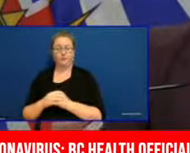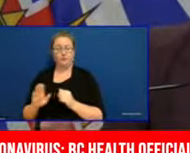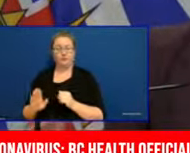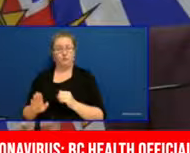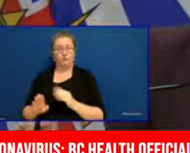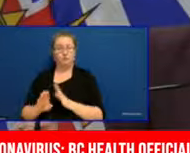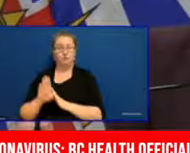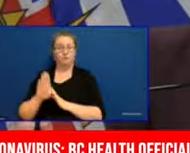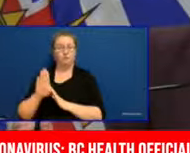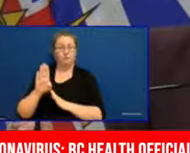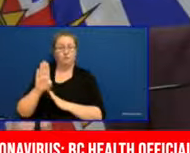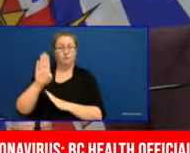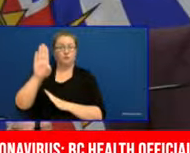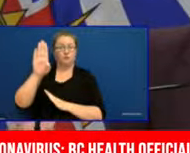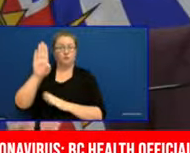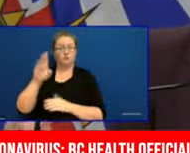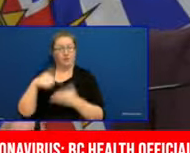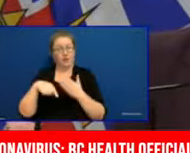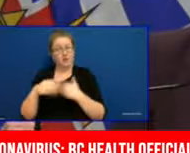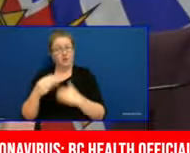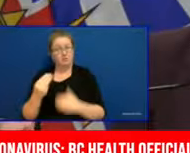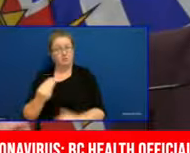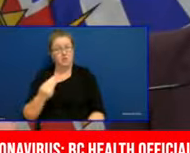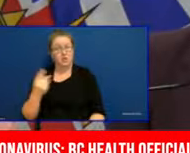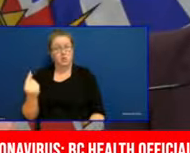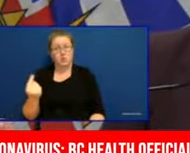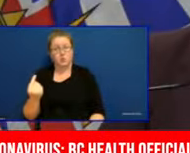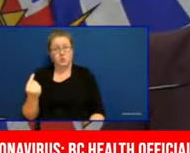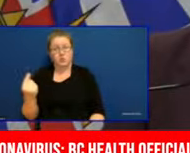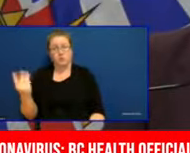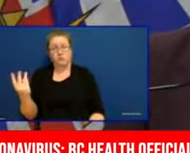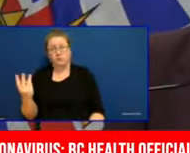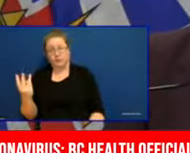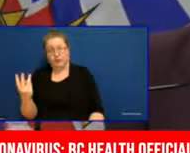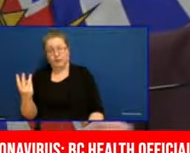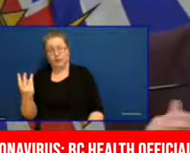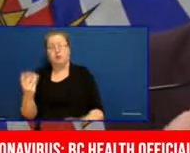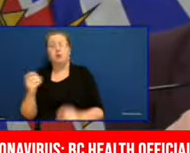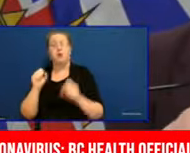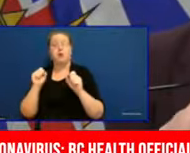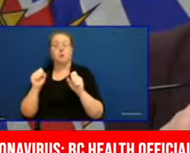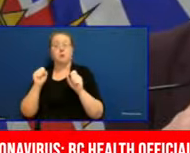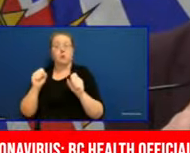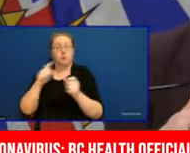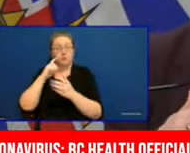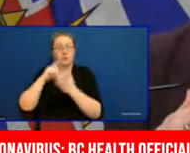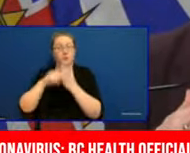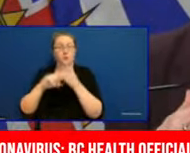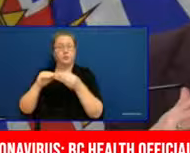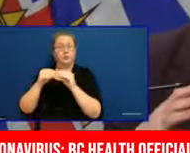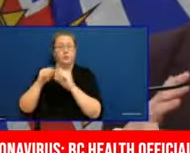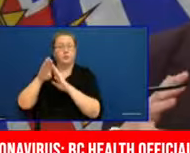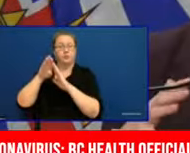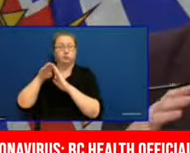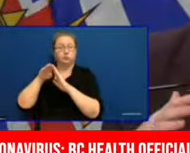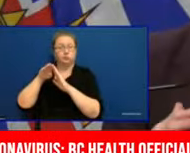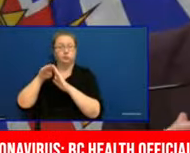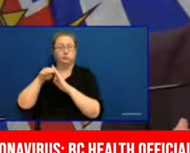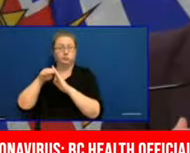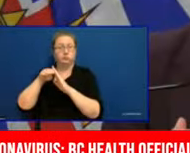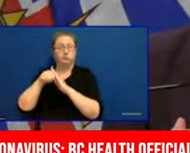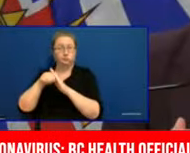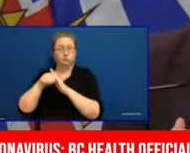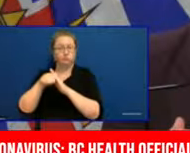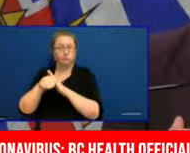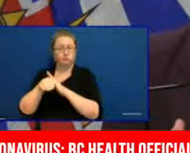much change until maybe Monday, Tuesday, into next week. That's when we're going to start to see if we are